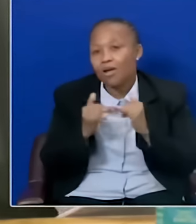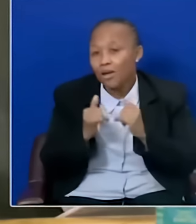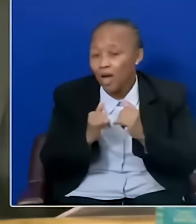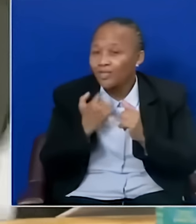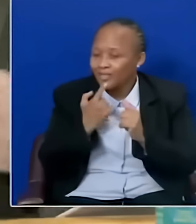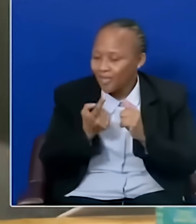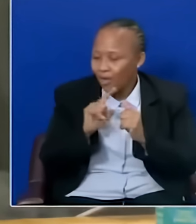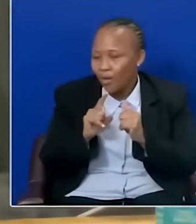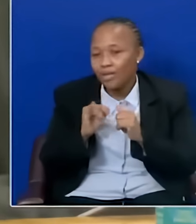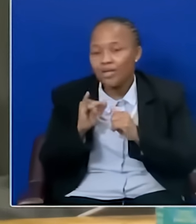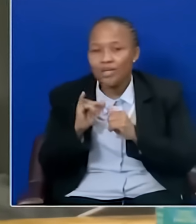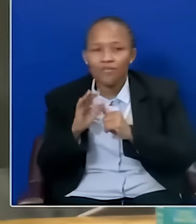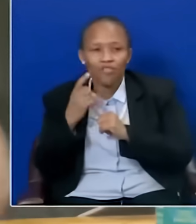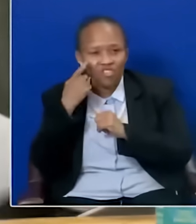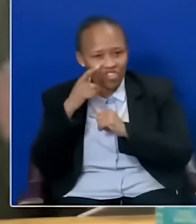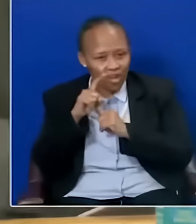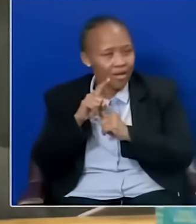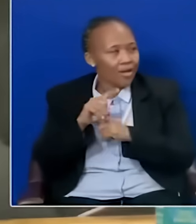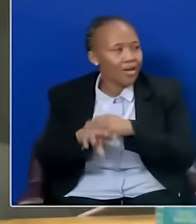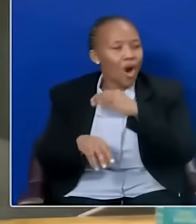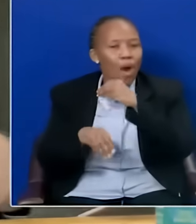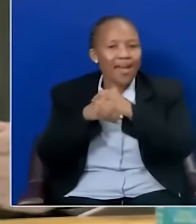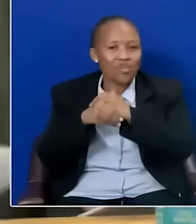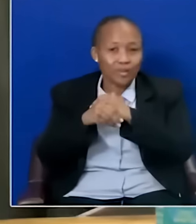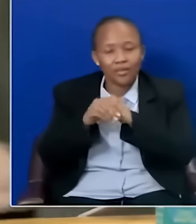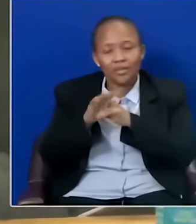entries that you discussed earlier,